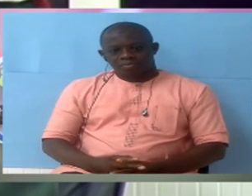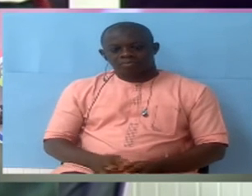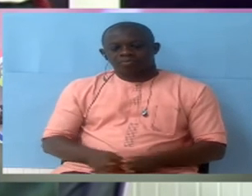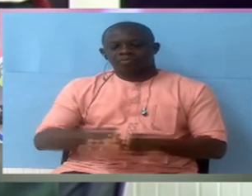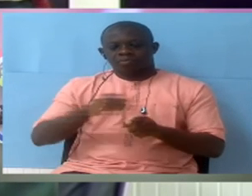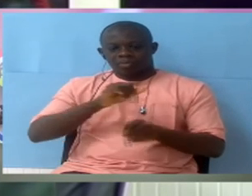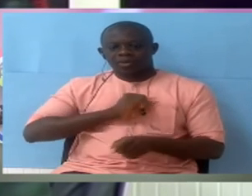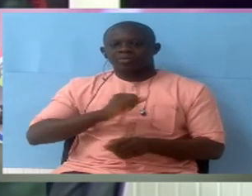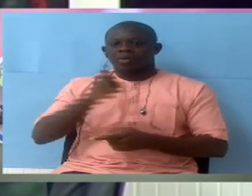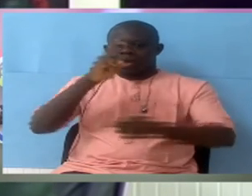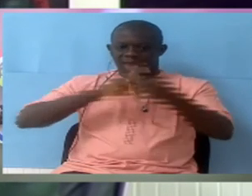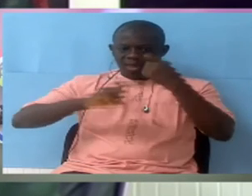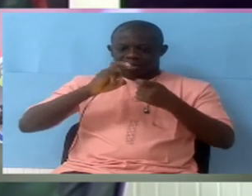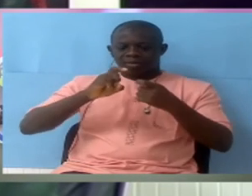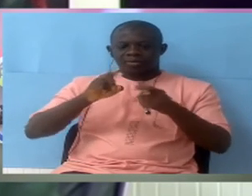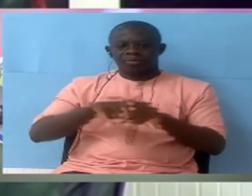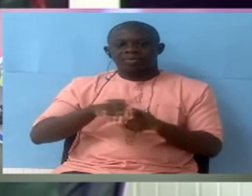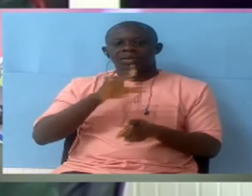he called